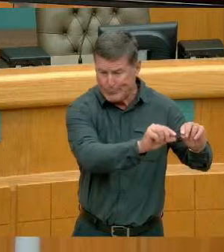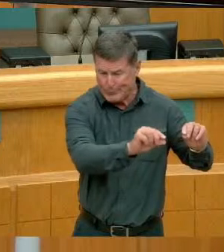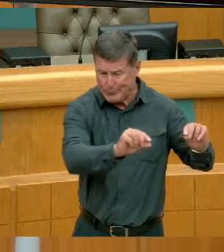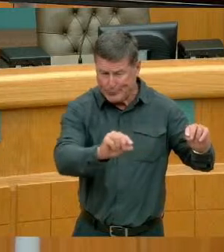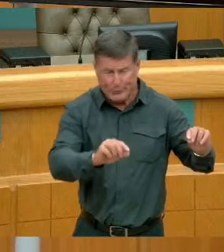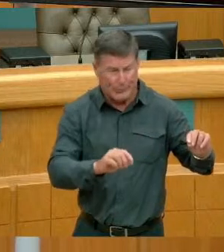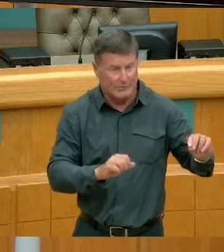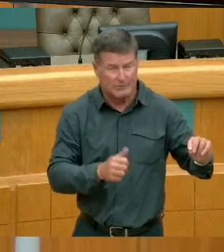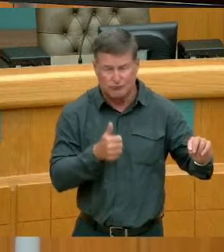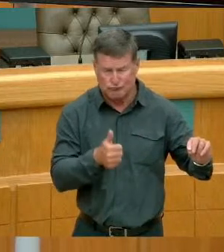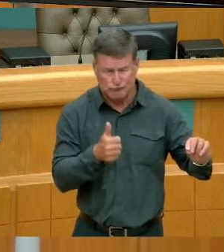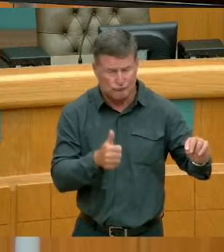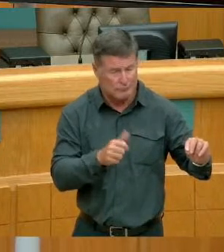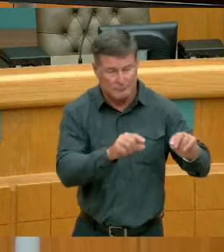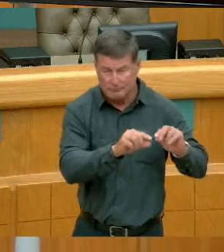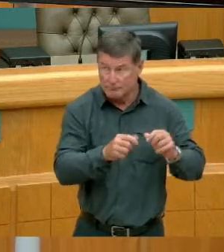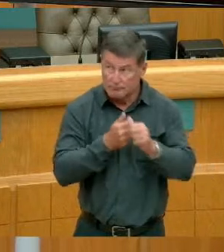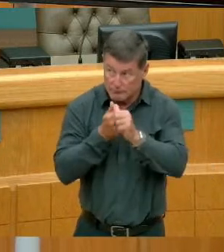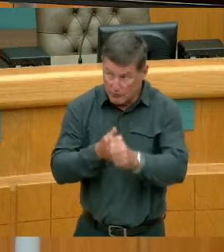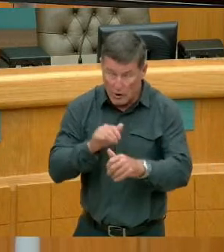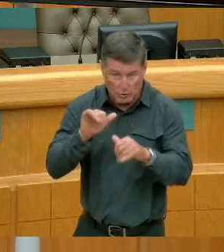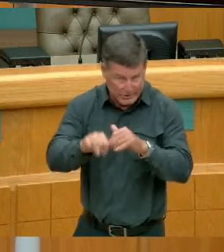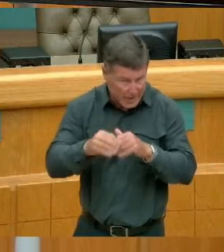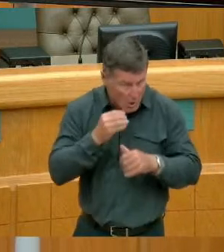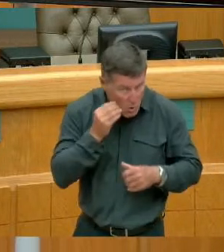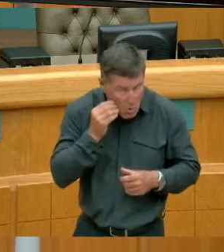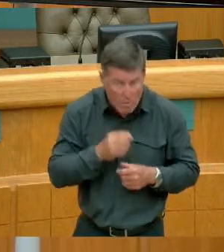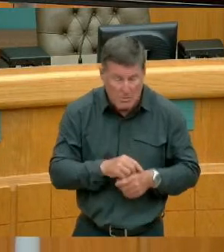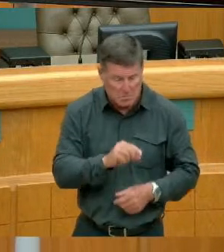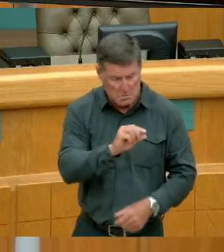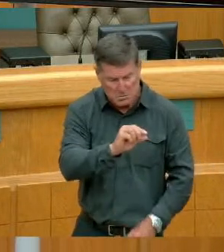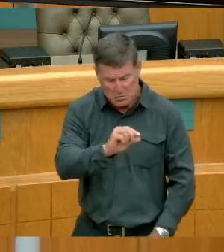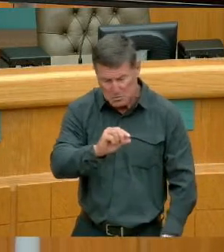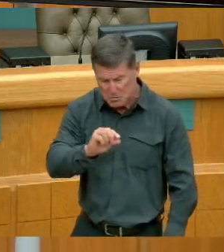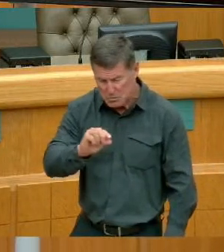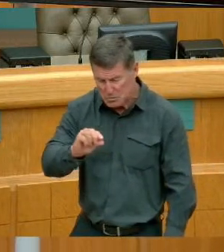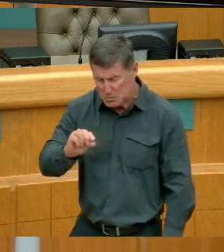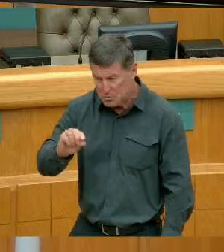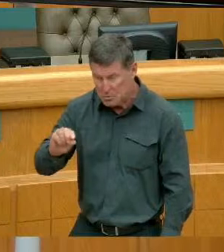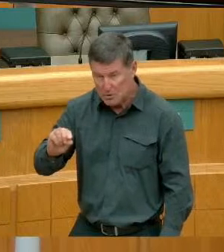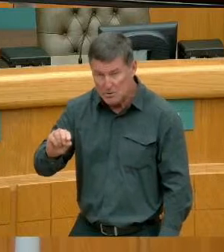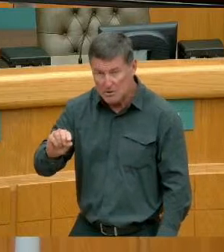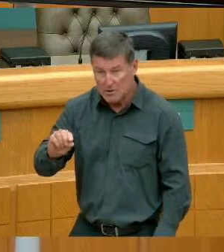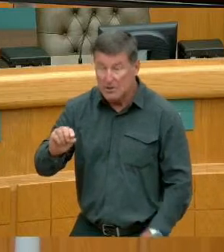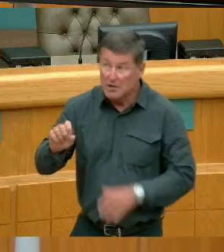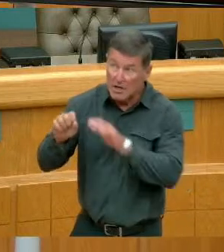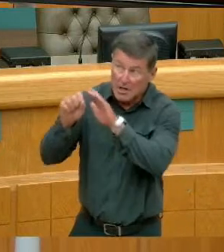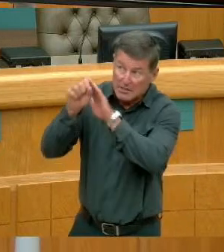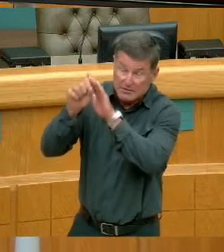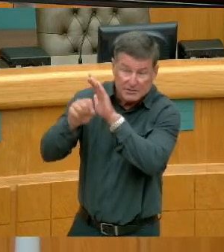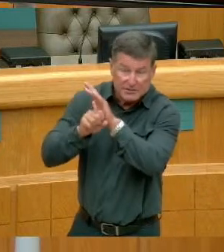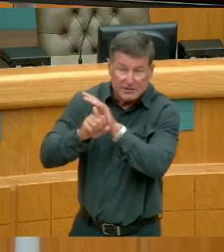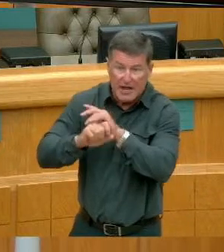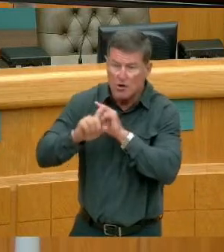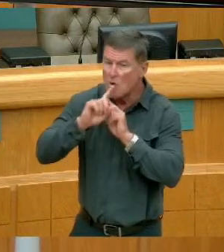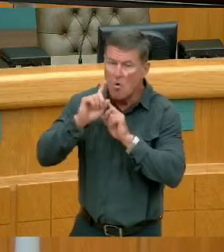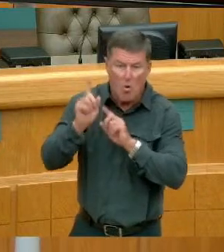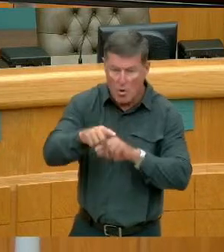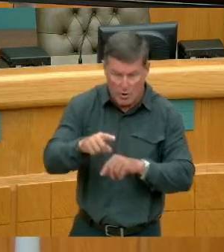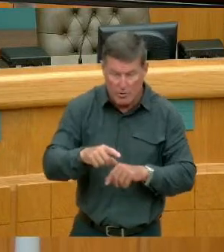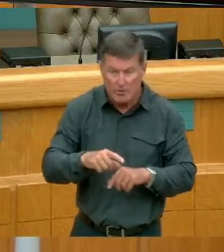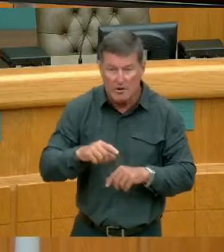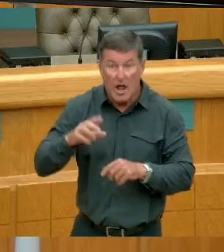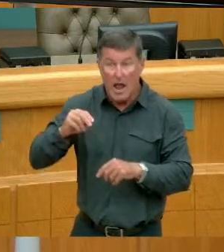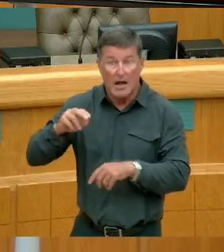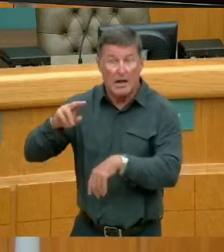well here by following the stay-at-home orders. We had the government, the state government had orders, and national